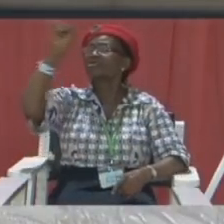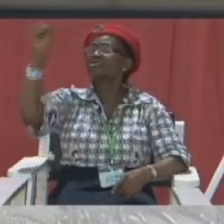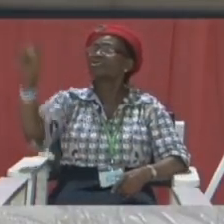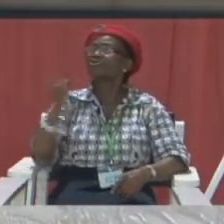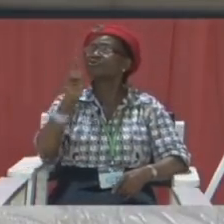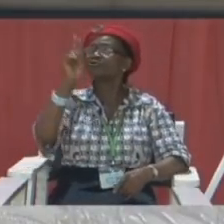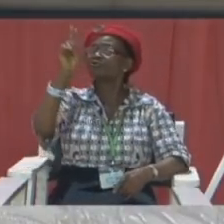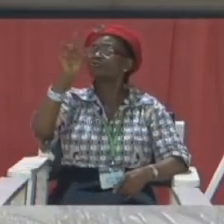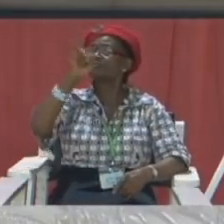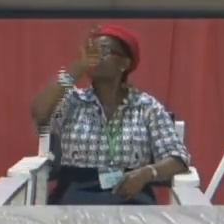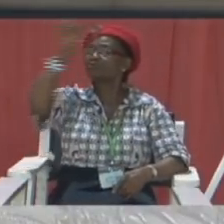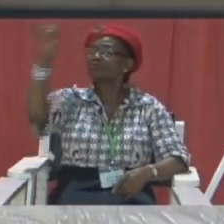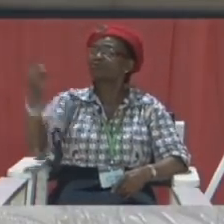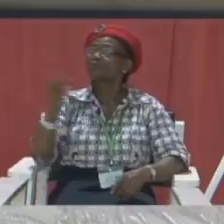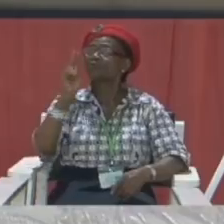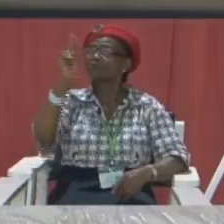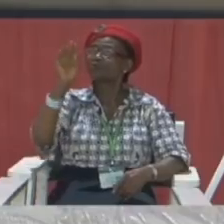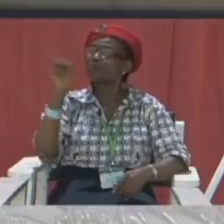se kankan mo o.